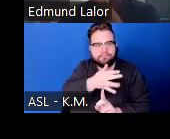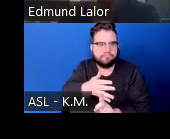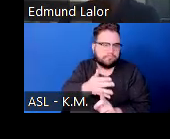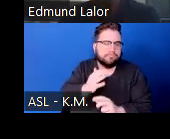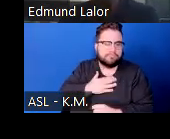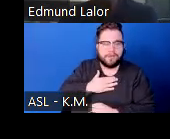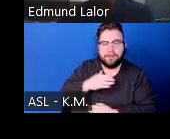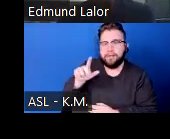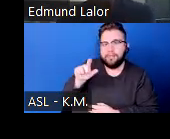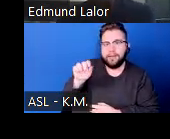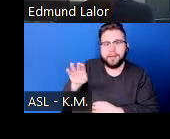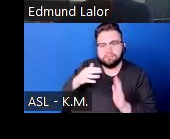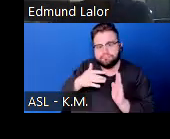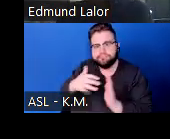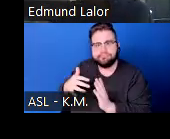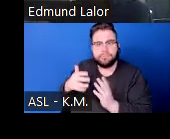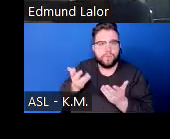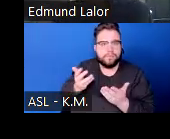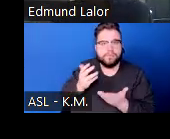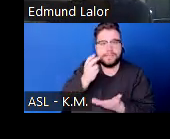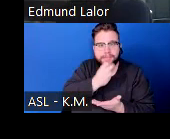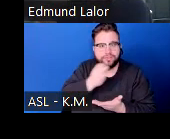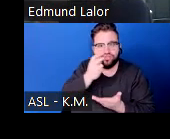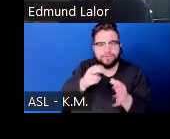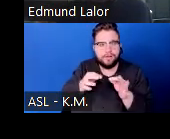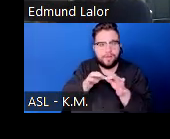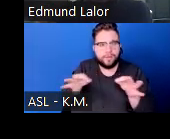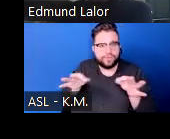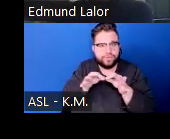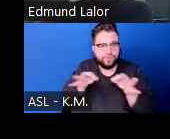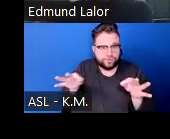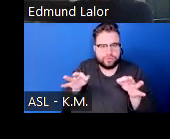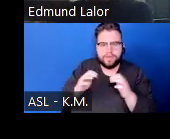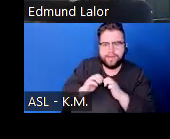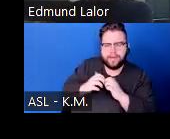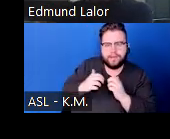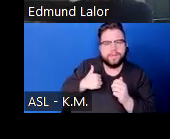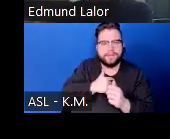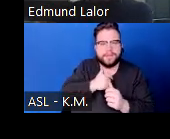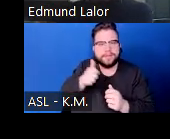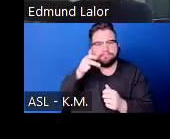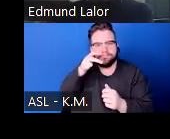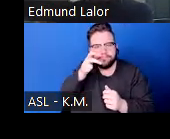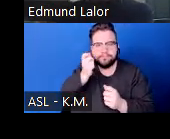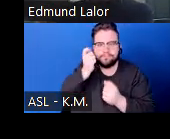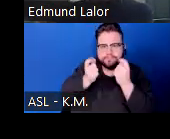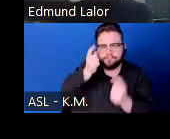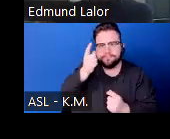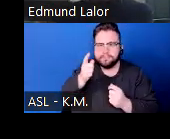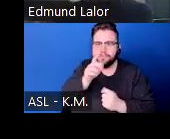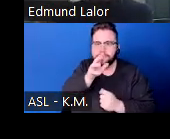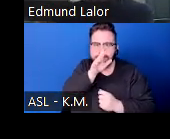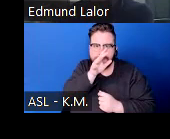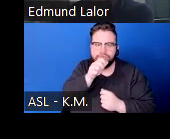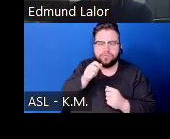of speech and language, in particular natural speech and language, and considering this question of how prediction in the perception of speech and